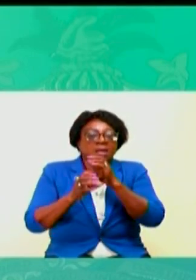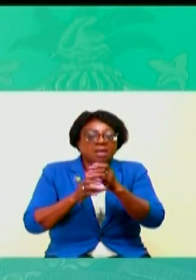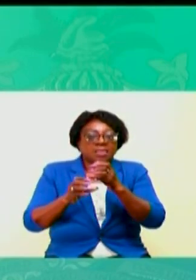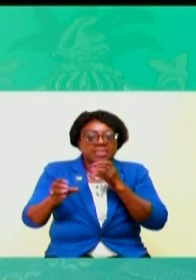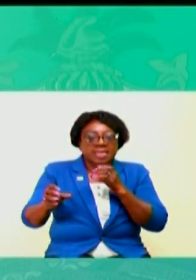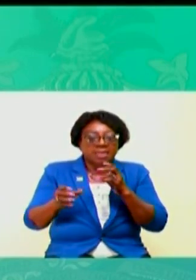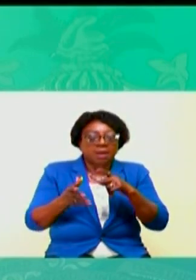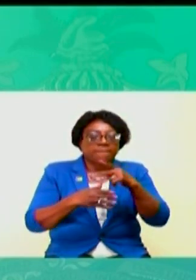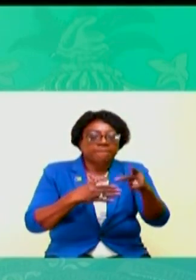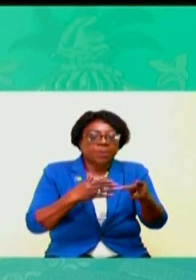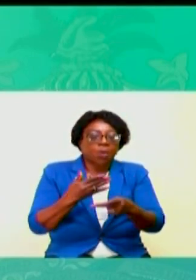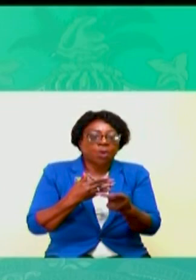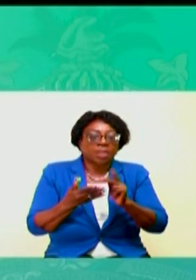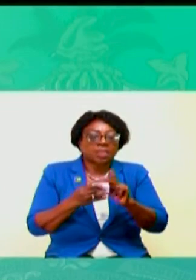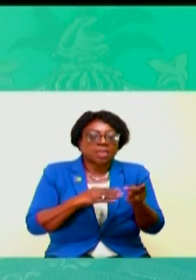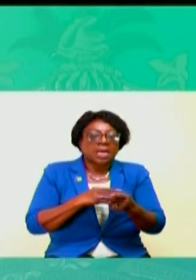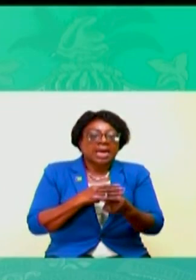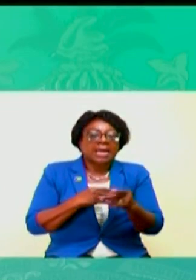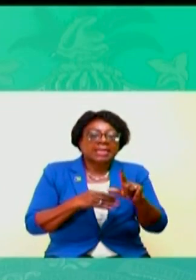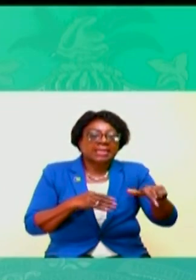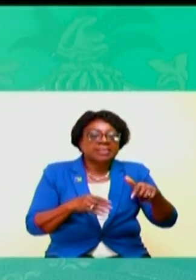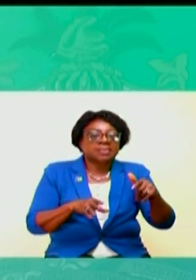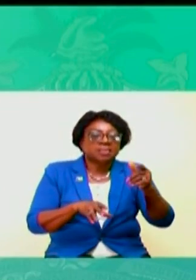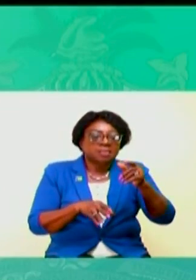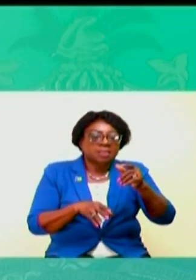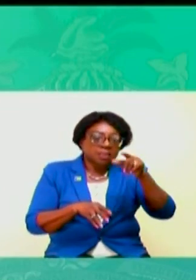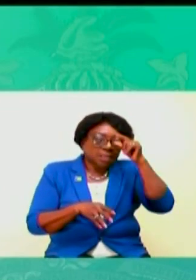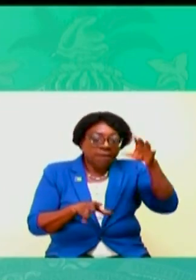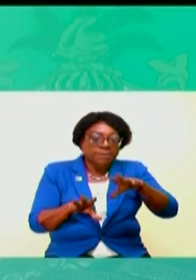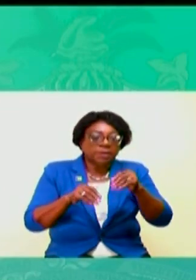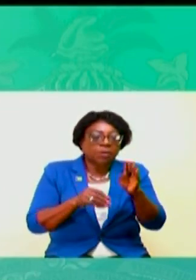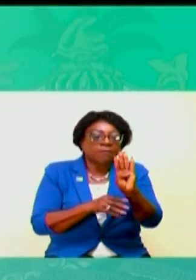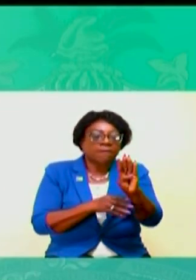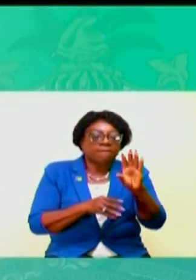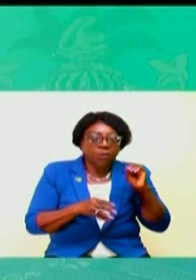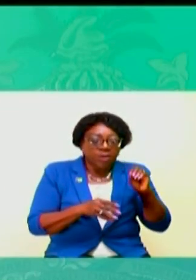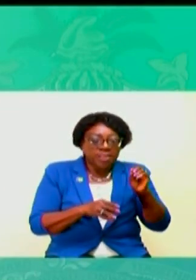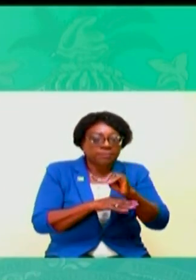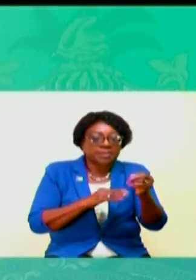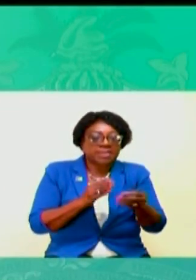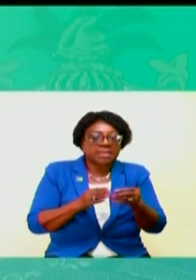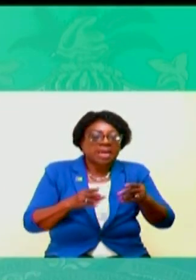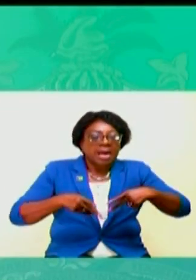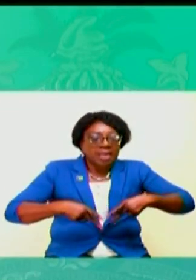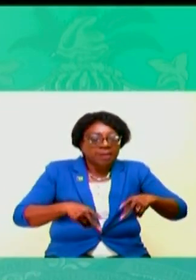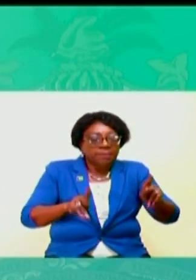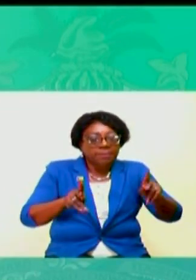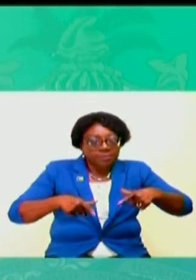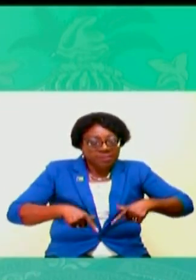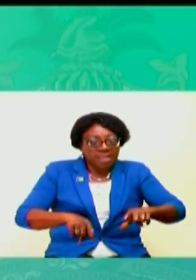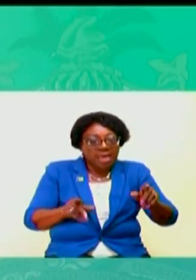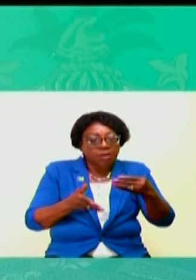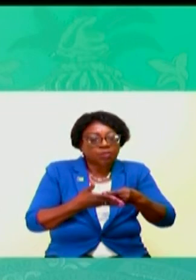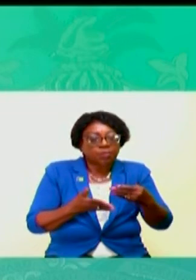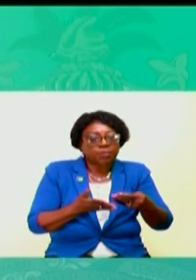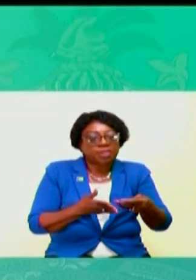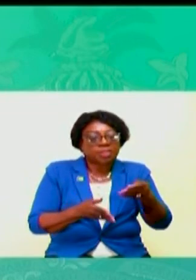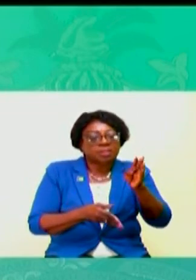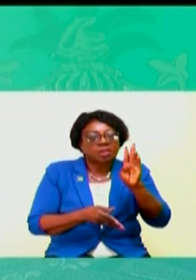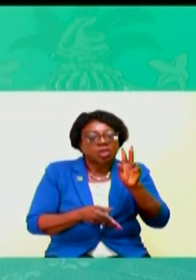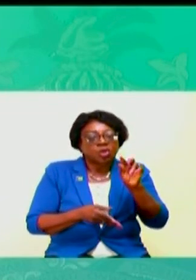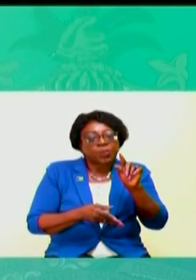deal, at least the government got 40%, and the public was allowed to purchase 20% of the shares. Oh,